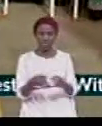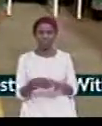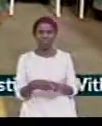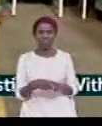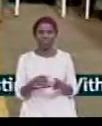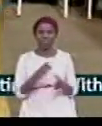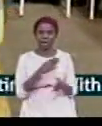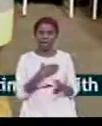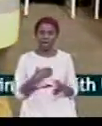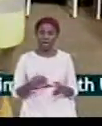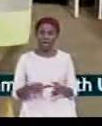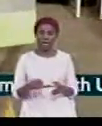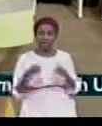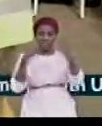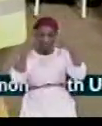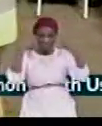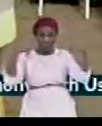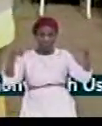testimony.